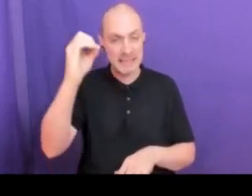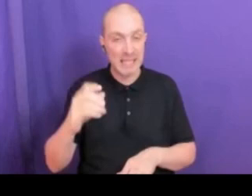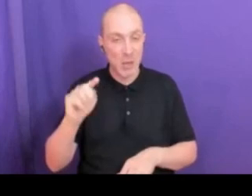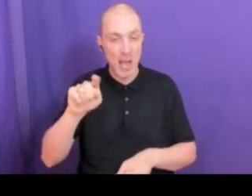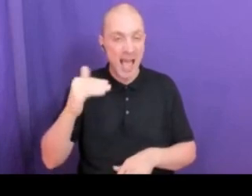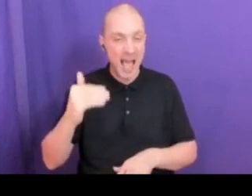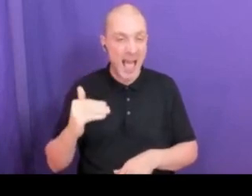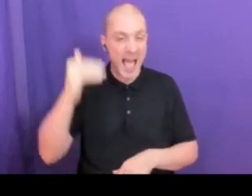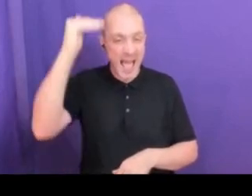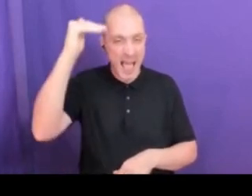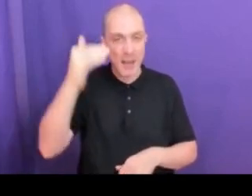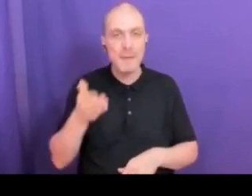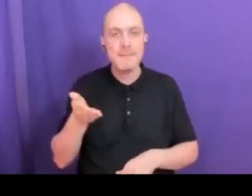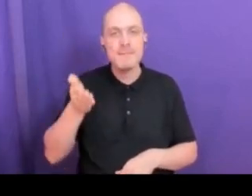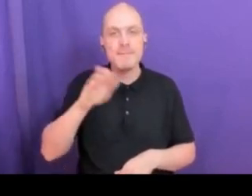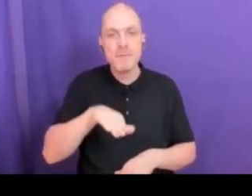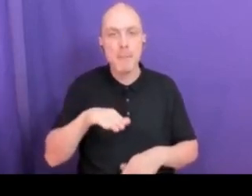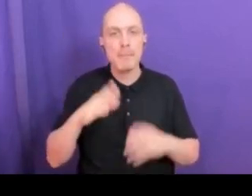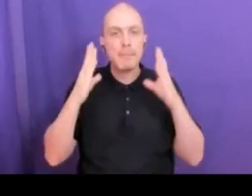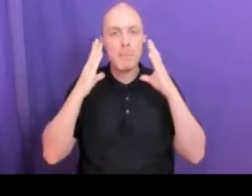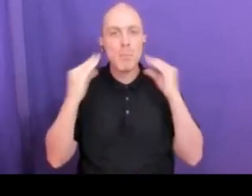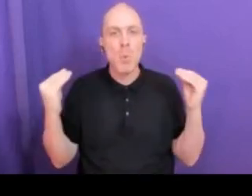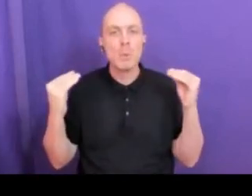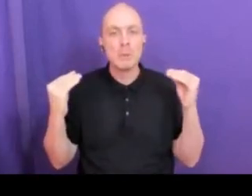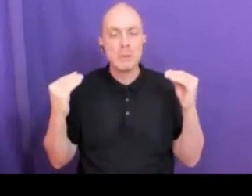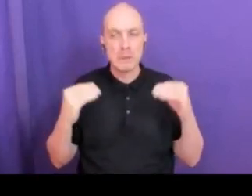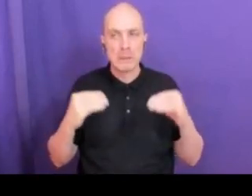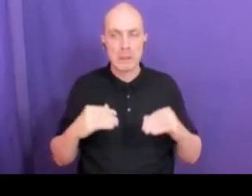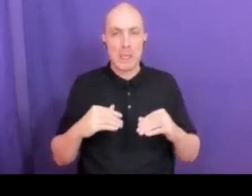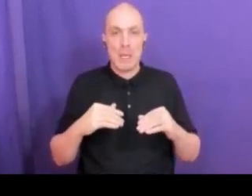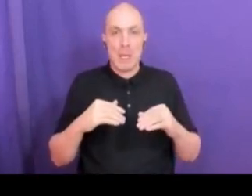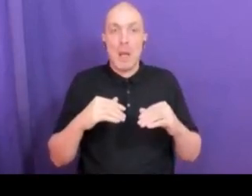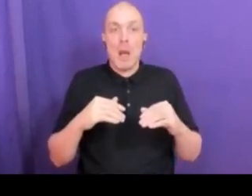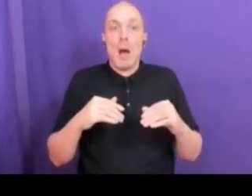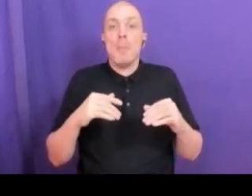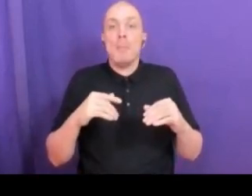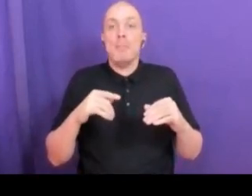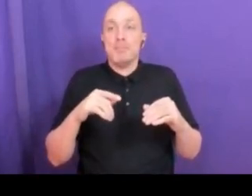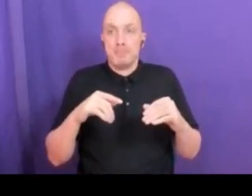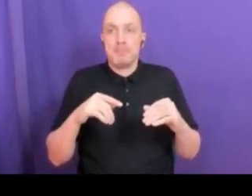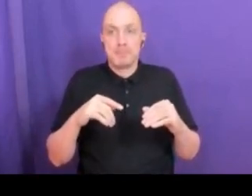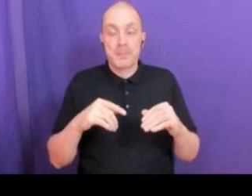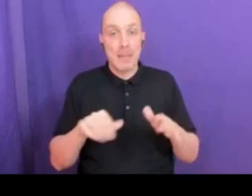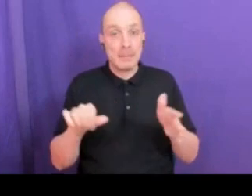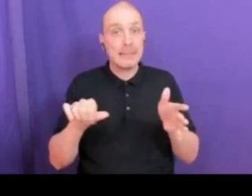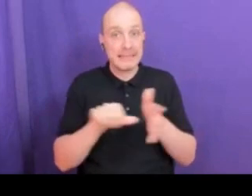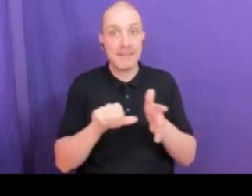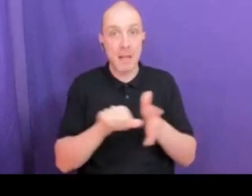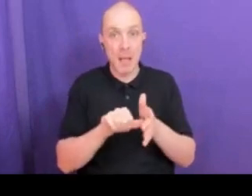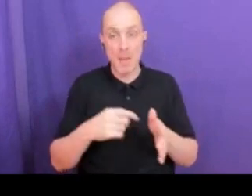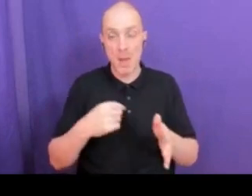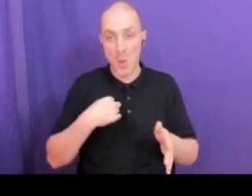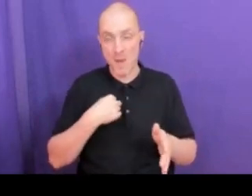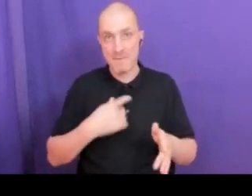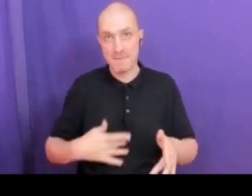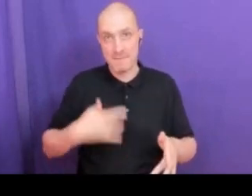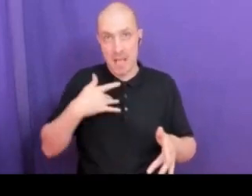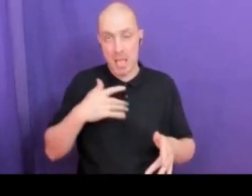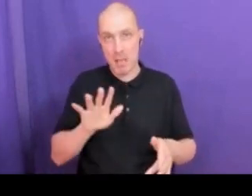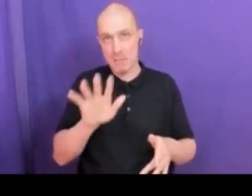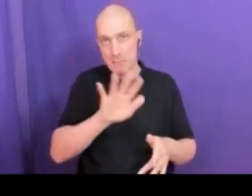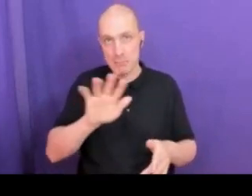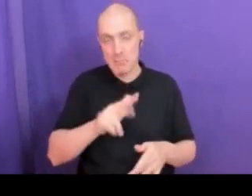So because we use snowball sampling and all this, is quite difficult to get an actual response rate, but we reckon ours is probably about 88%. And if we think there